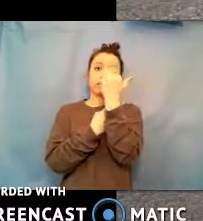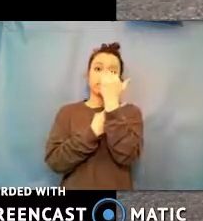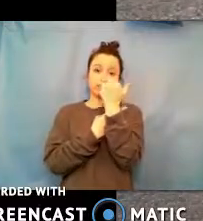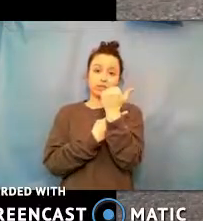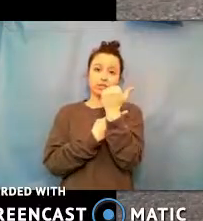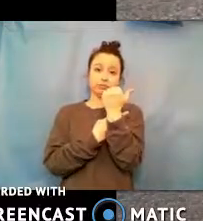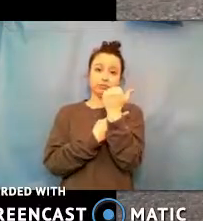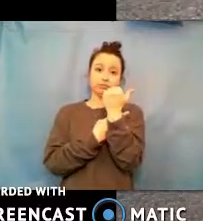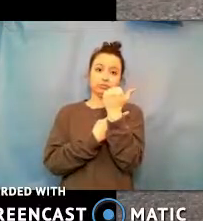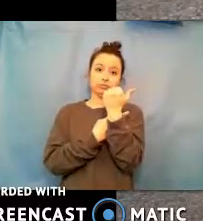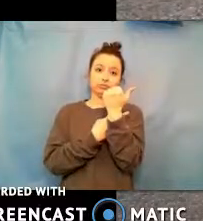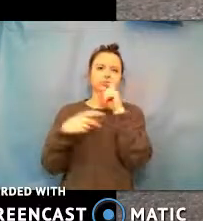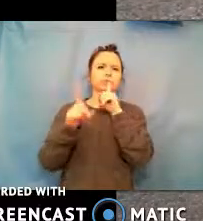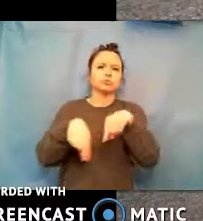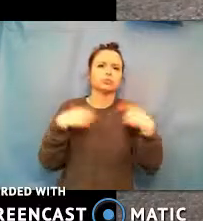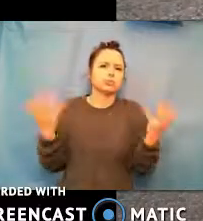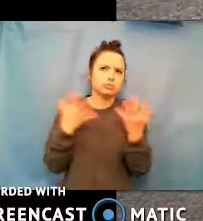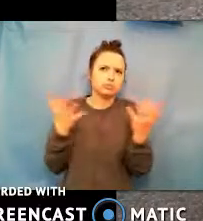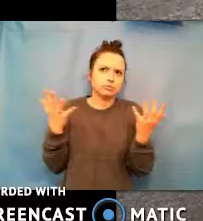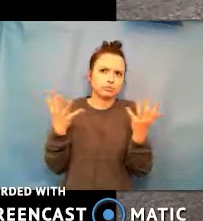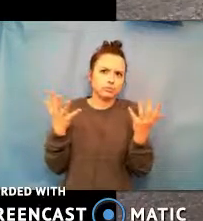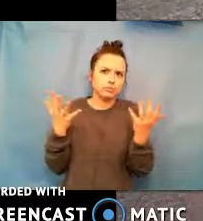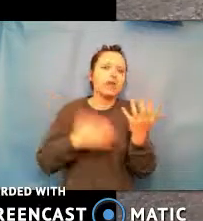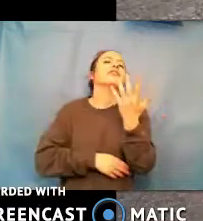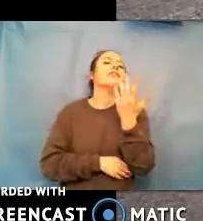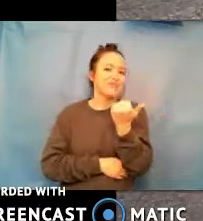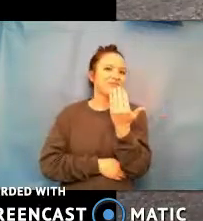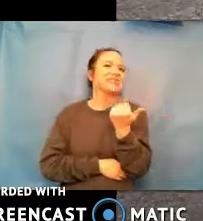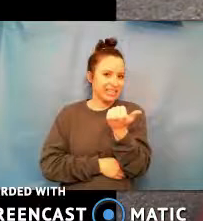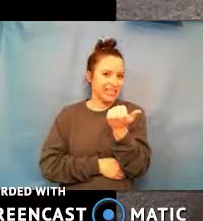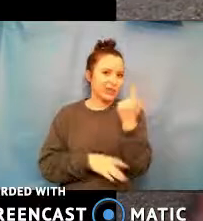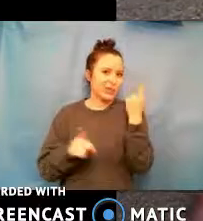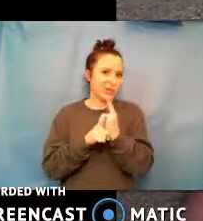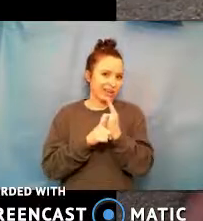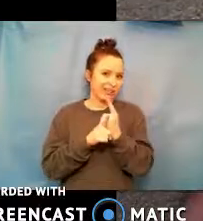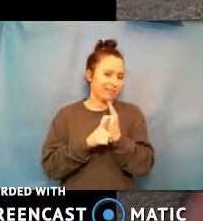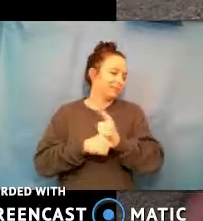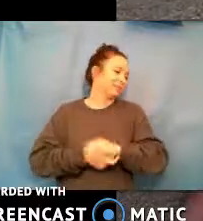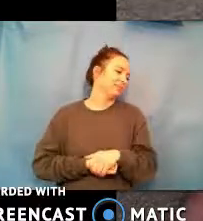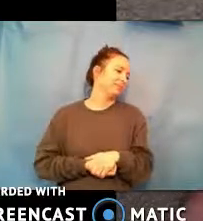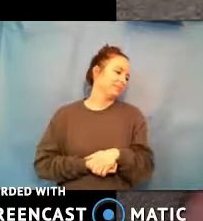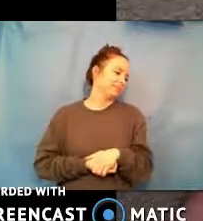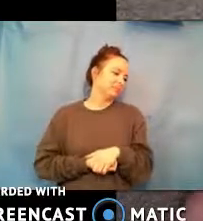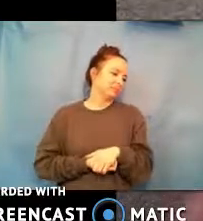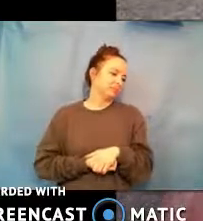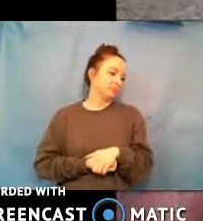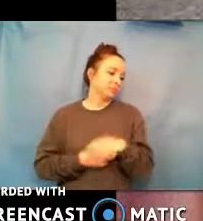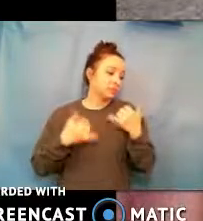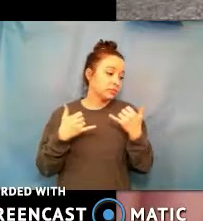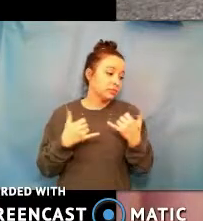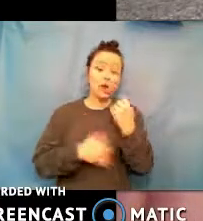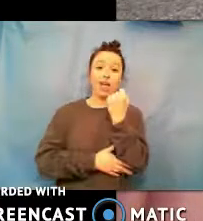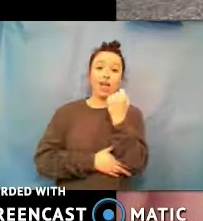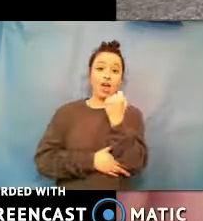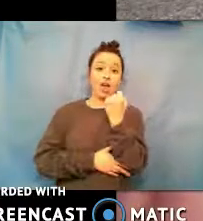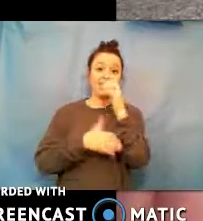14, 15. What's my answer? Good, 15. All right, number